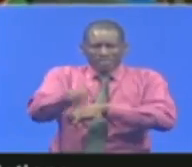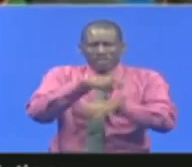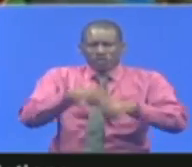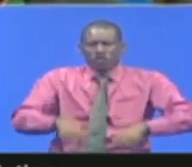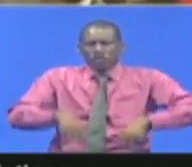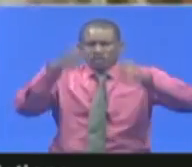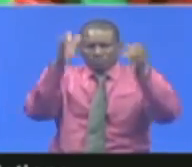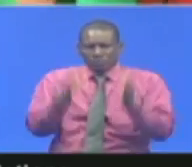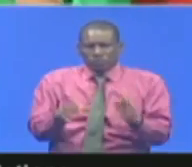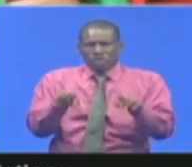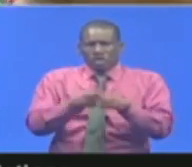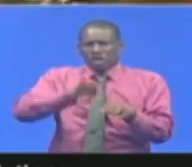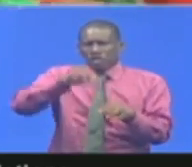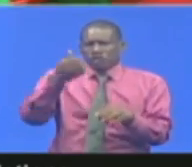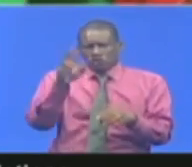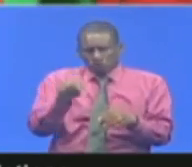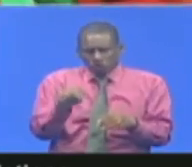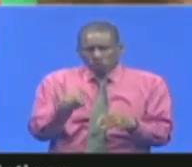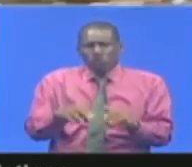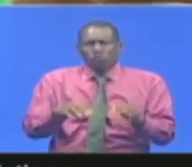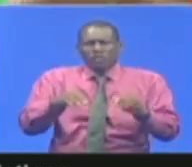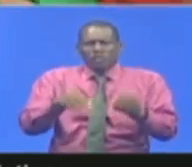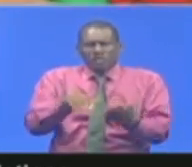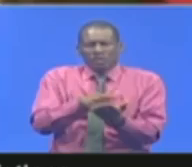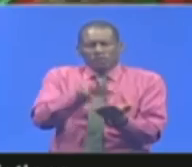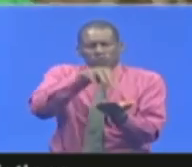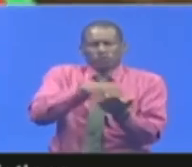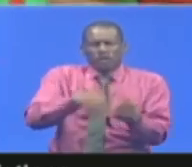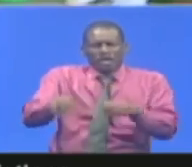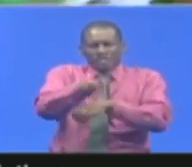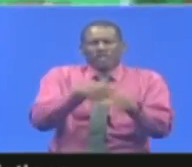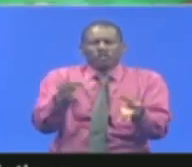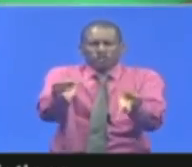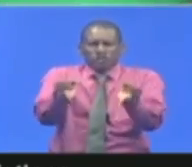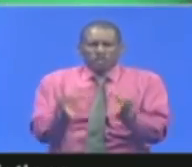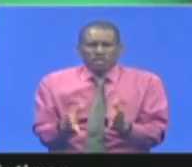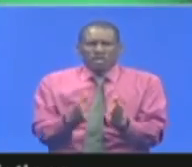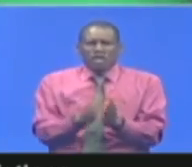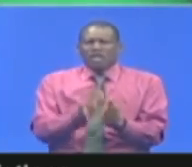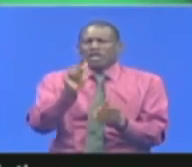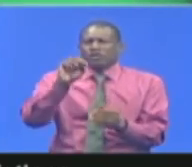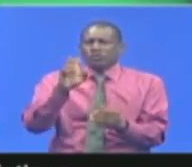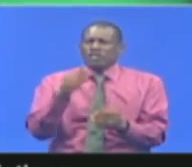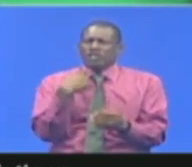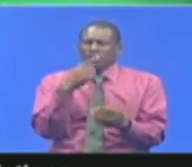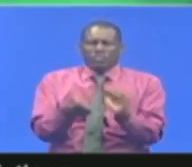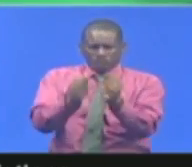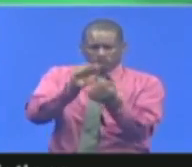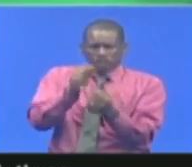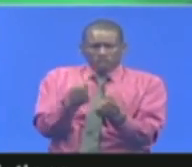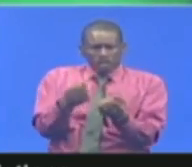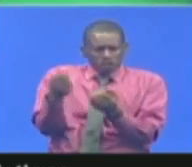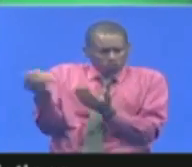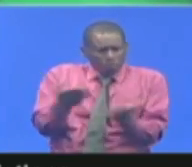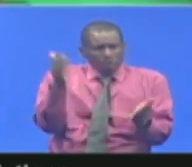chairman, while John Matiang'i will retain his position as the national treasurer. KNUT says the changes are aimed at restoring what they